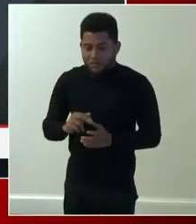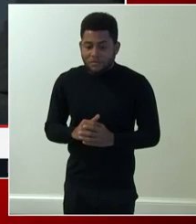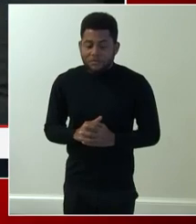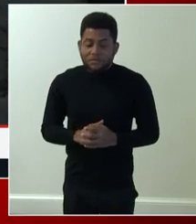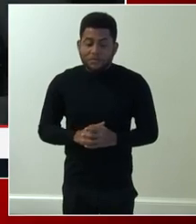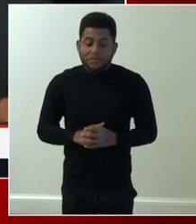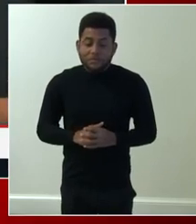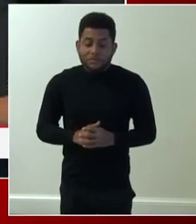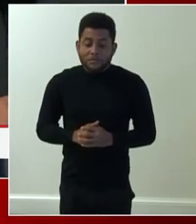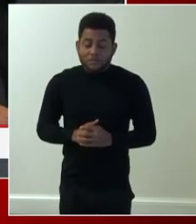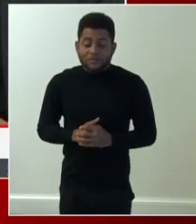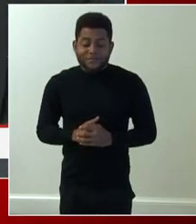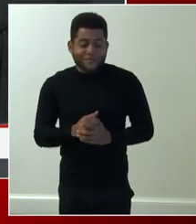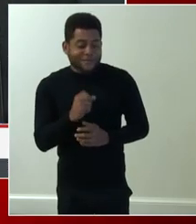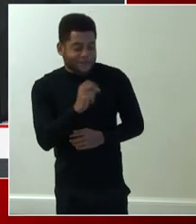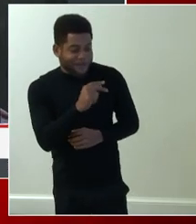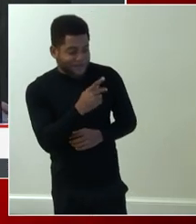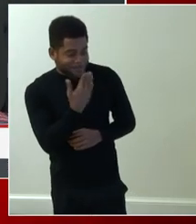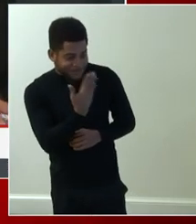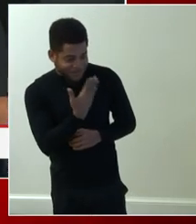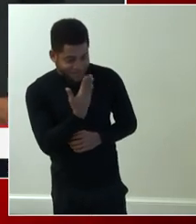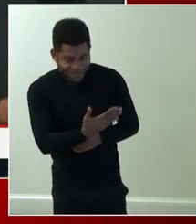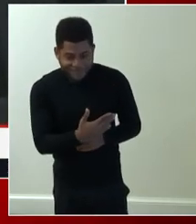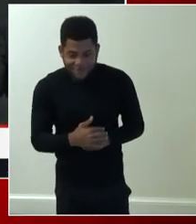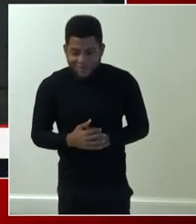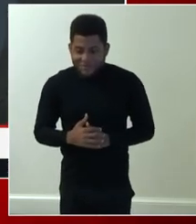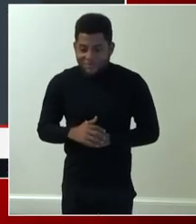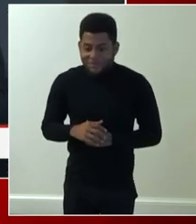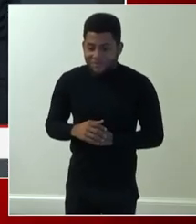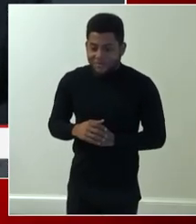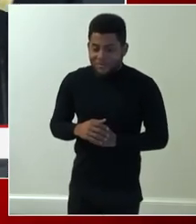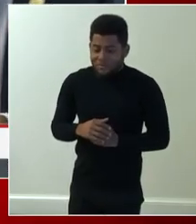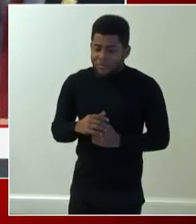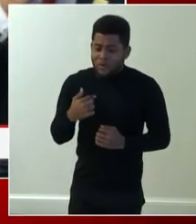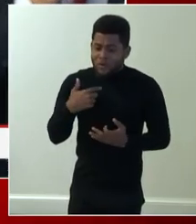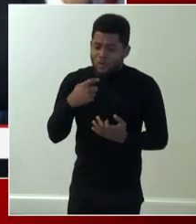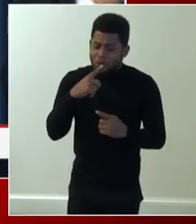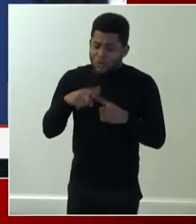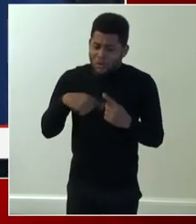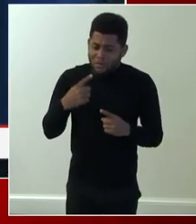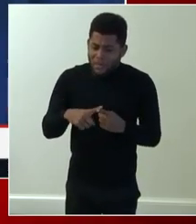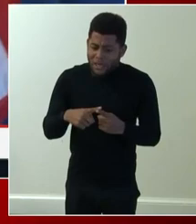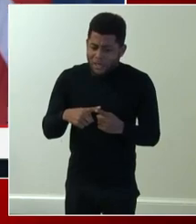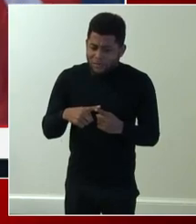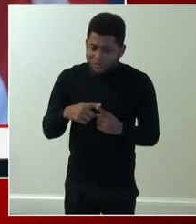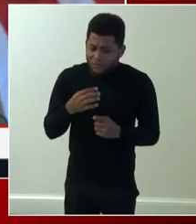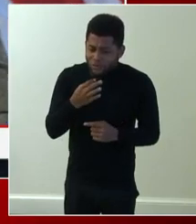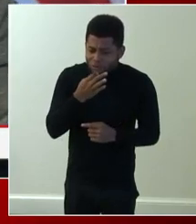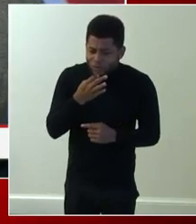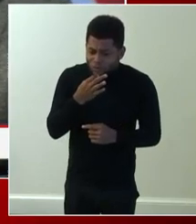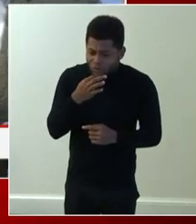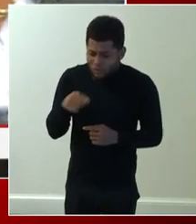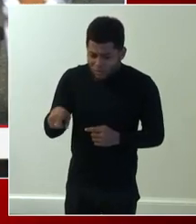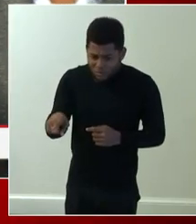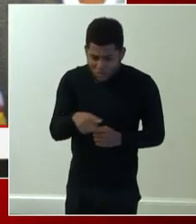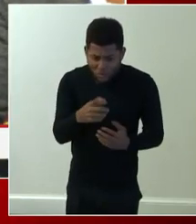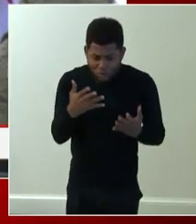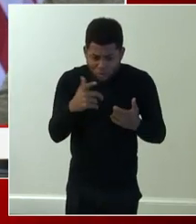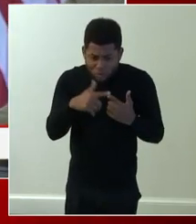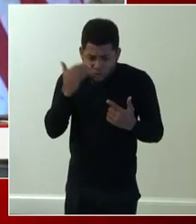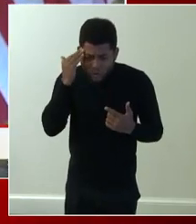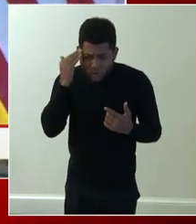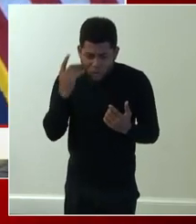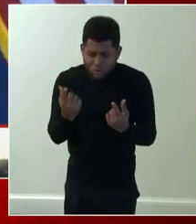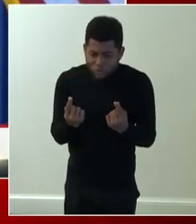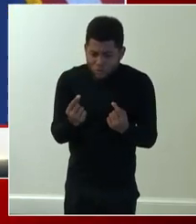think we had been talking about the emergence of variants of concern. We've been talking about a potential surge come the winter, and we're here now. So